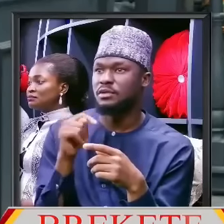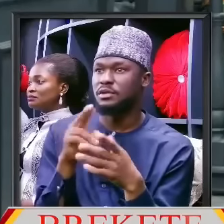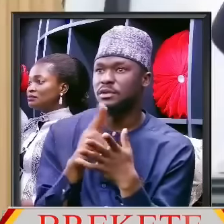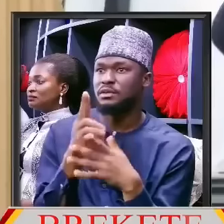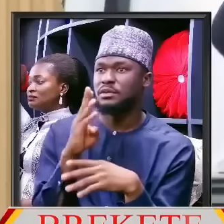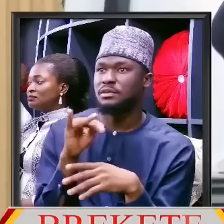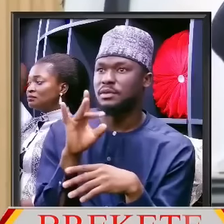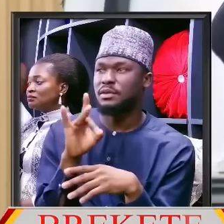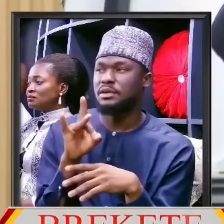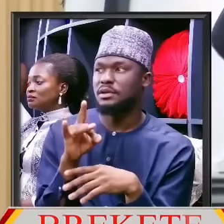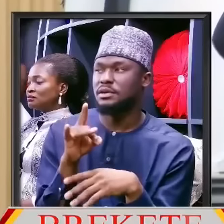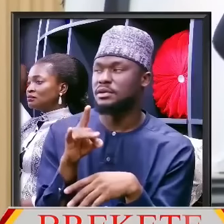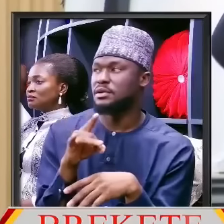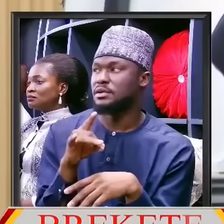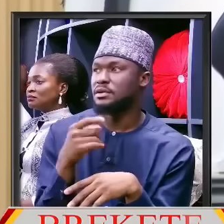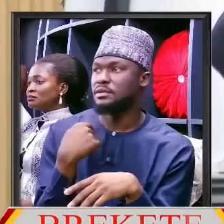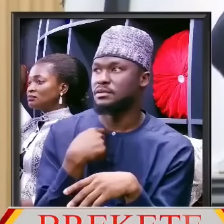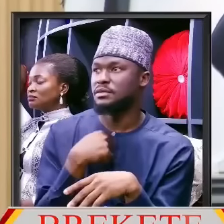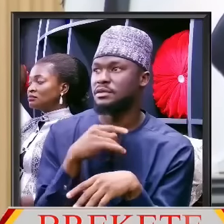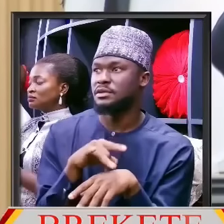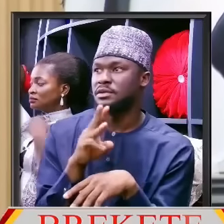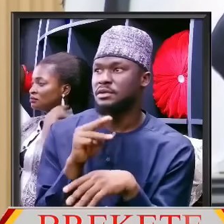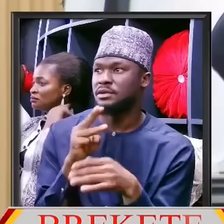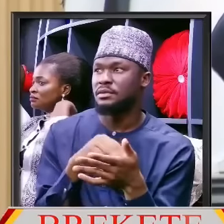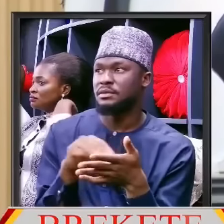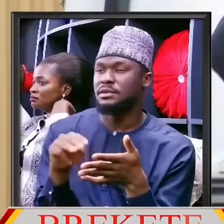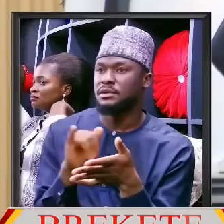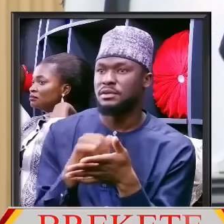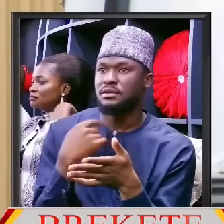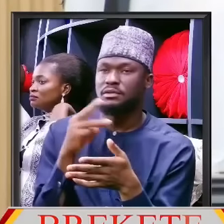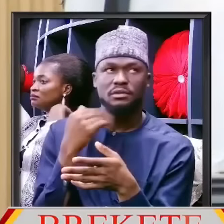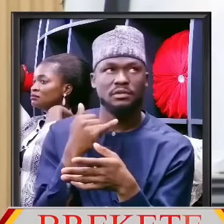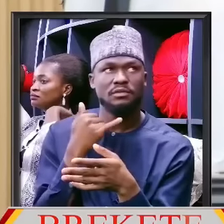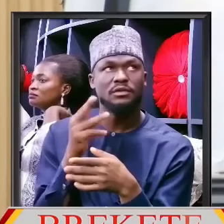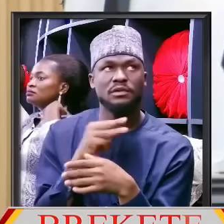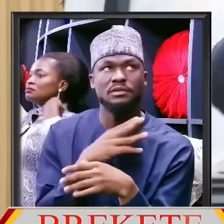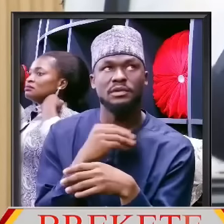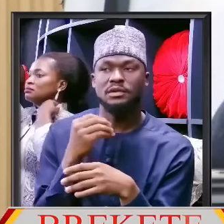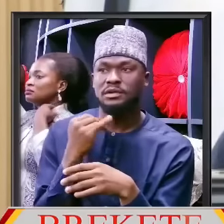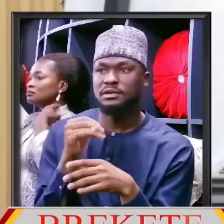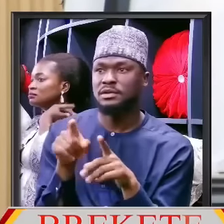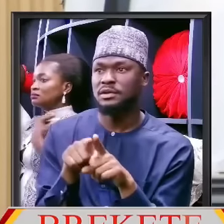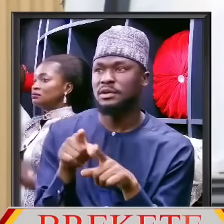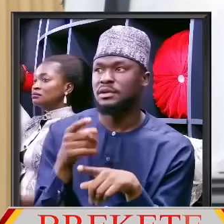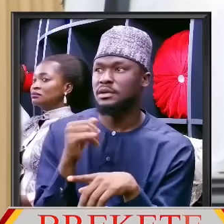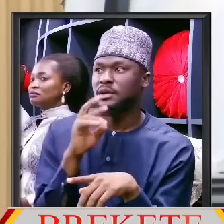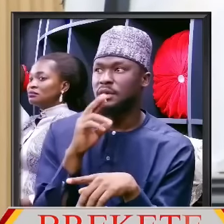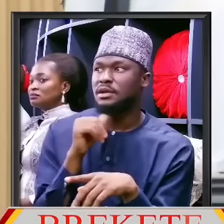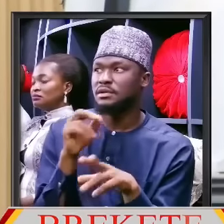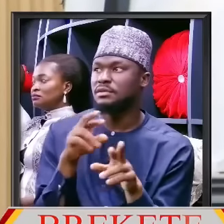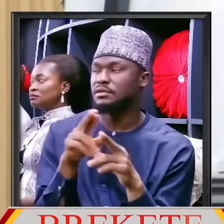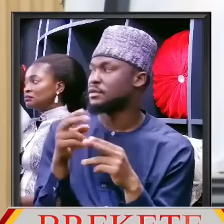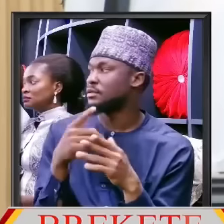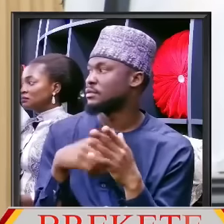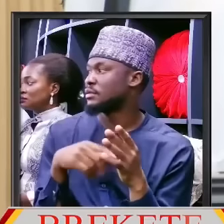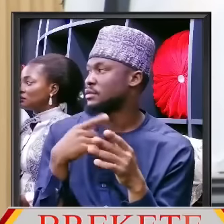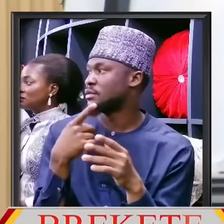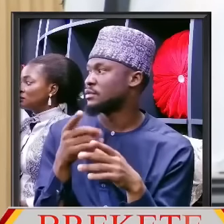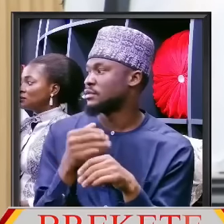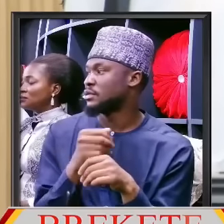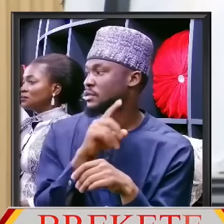8 o'clock on the dot. We send them message, say we go call them. And it can't be like, say, they know they're ready. What in